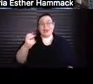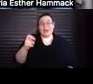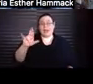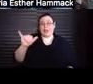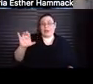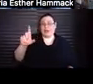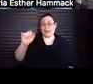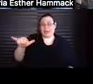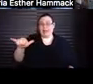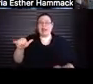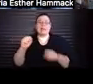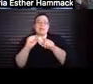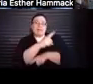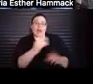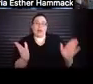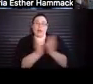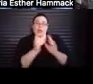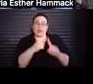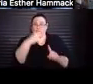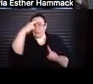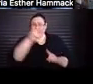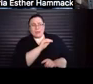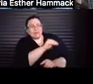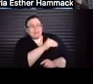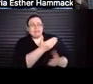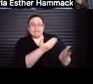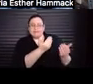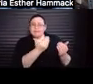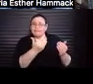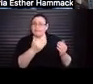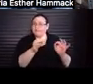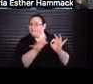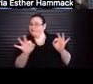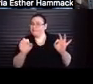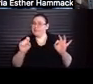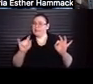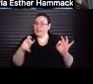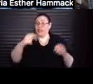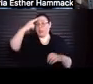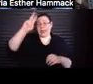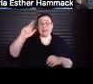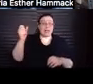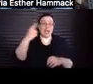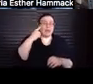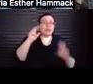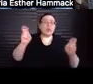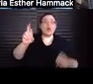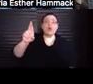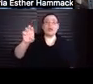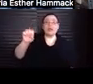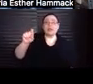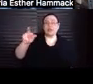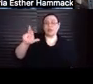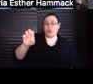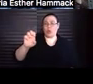sent one of these requests to Mexico, urging and procuring a stipulation for the Mexican government to restore whom they considered